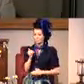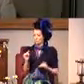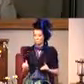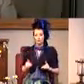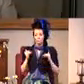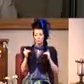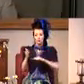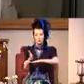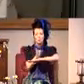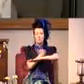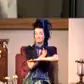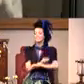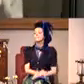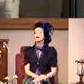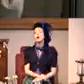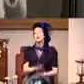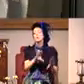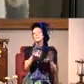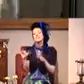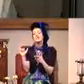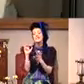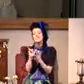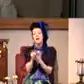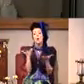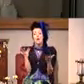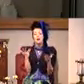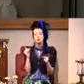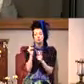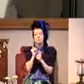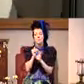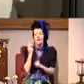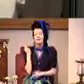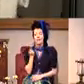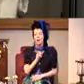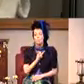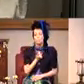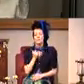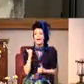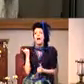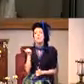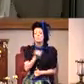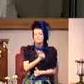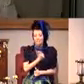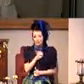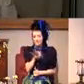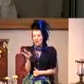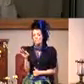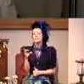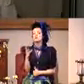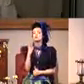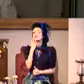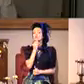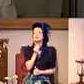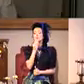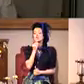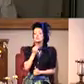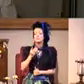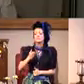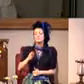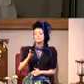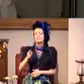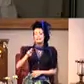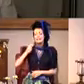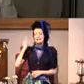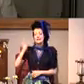to remind ourselves of the Jewish roots that we have. You know, this weekend is also Passover for our Jewish friends, and so we honor